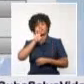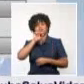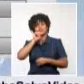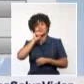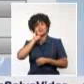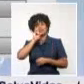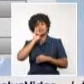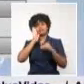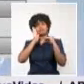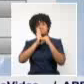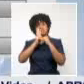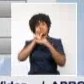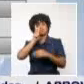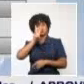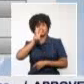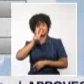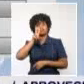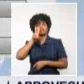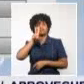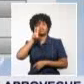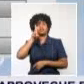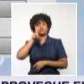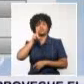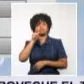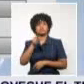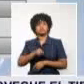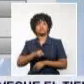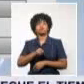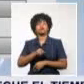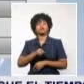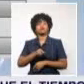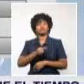3,467,321 confirmed cases. We're talking about